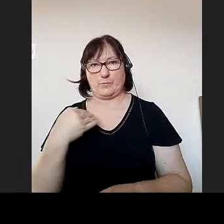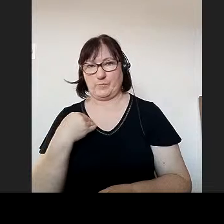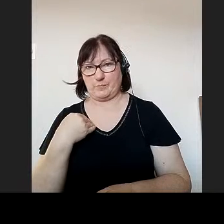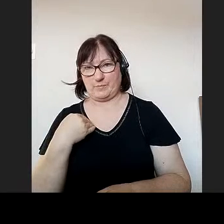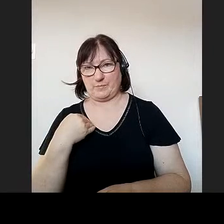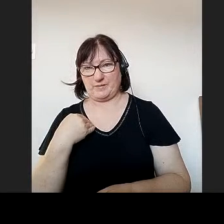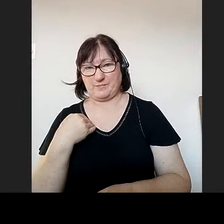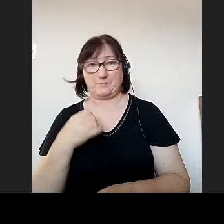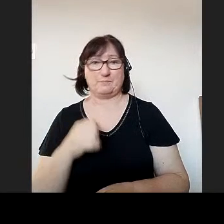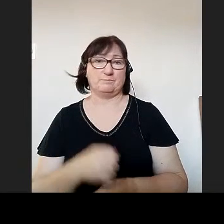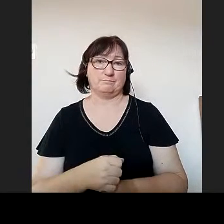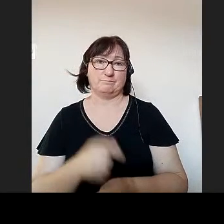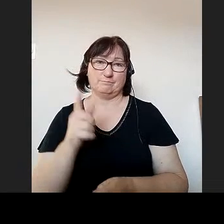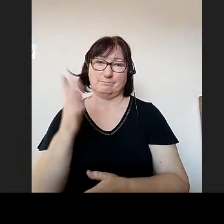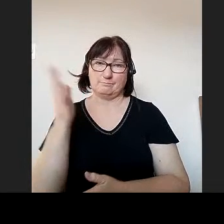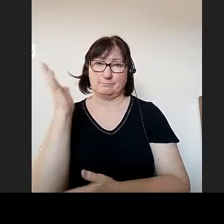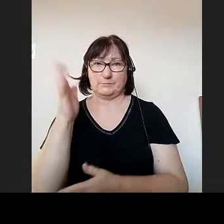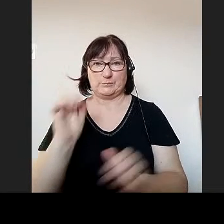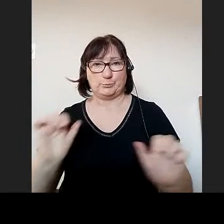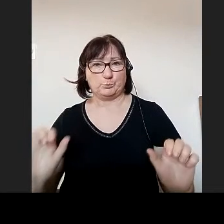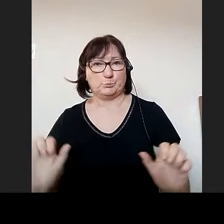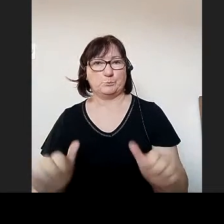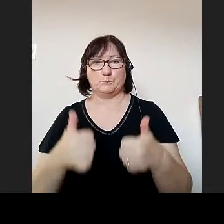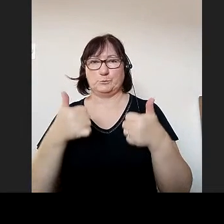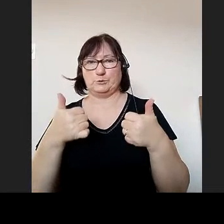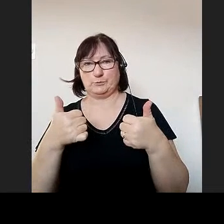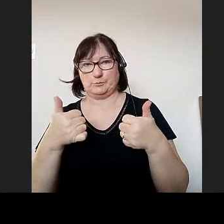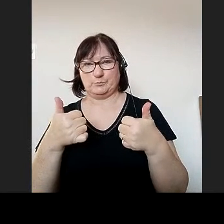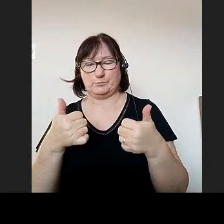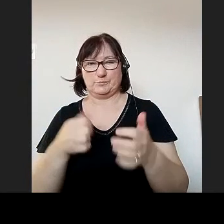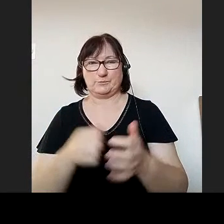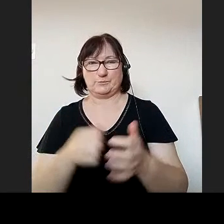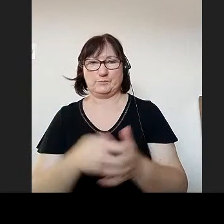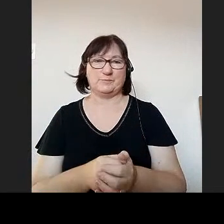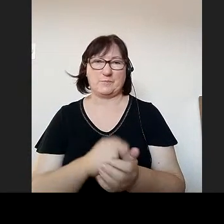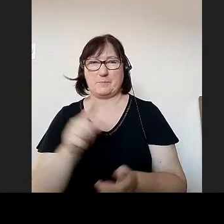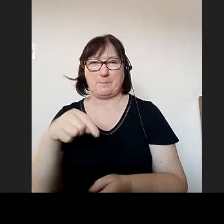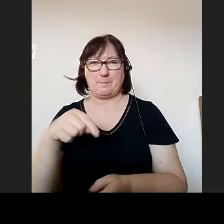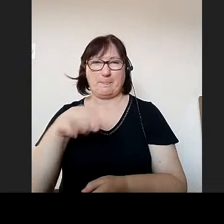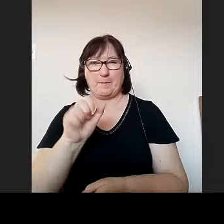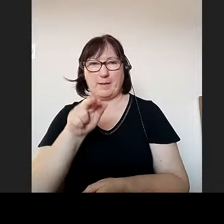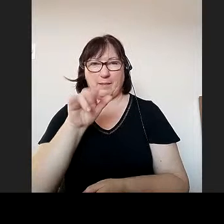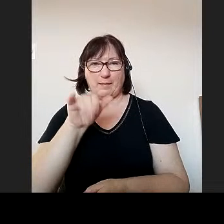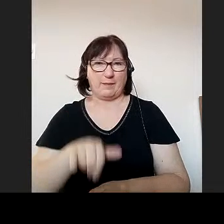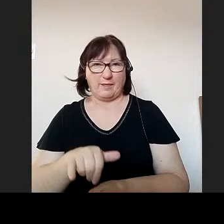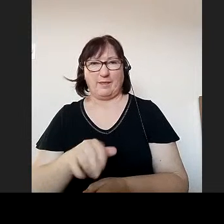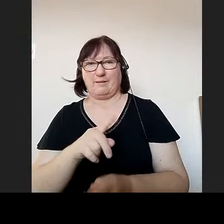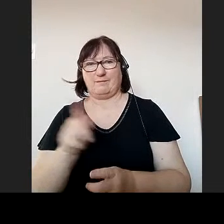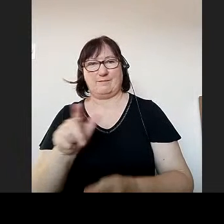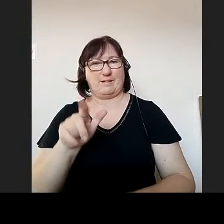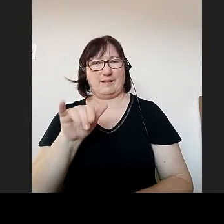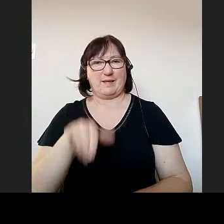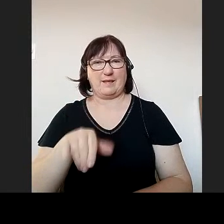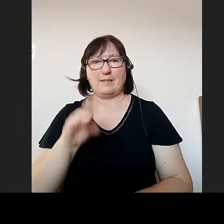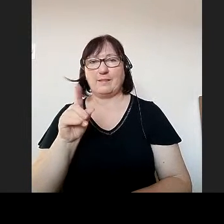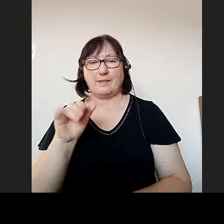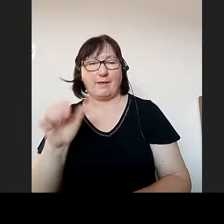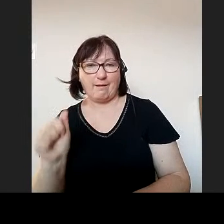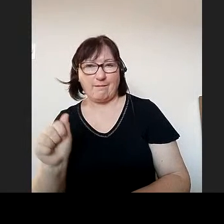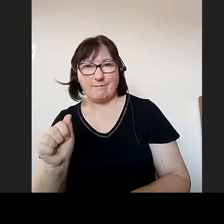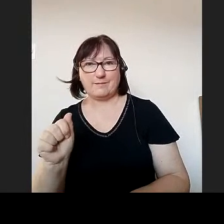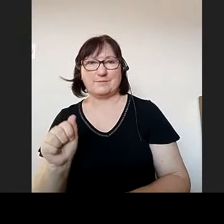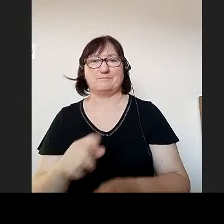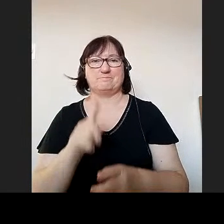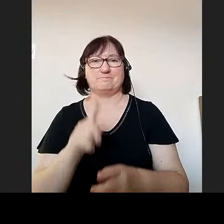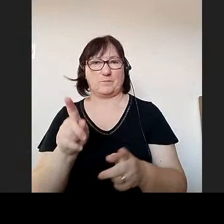sterling job, from Penny to Lydia to Silwane. And let's not forget that the program director is also female. It